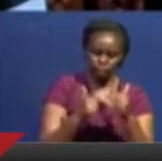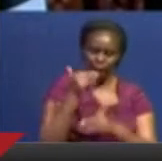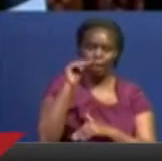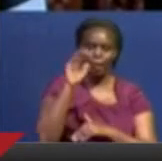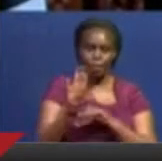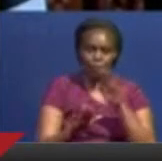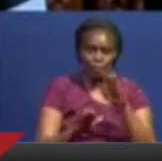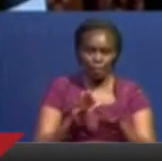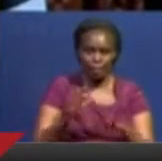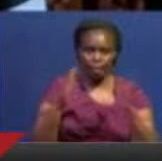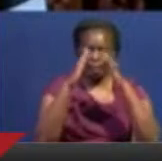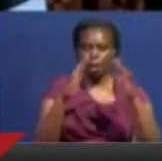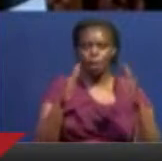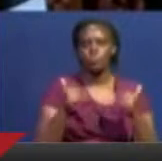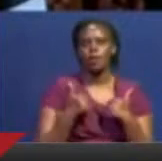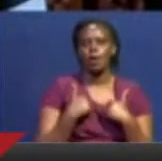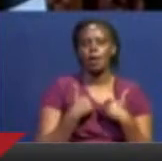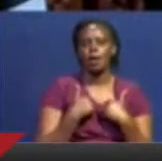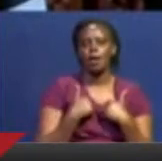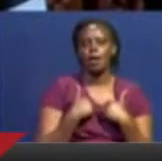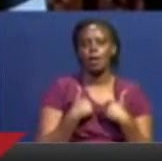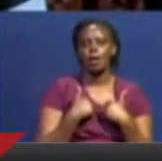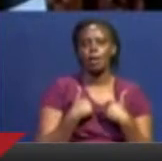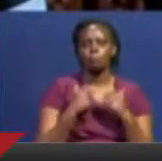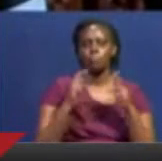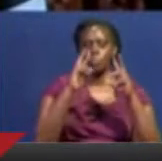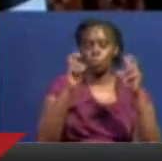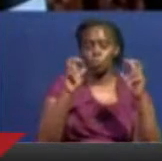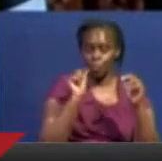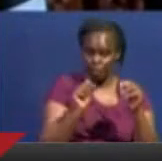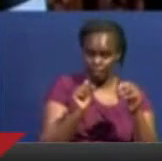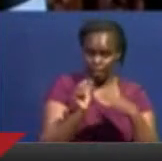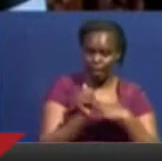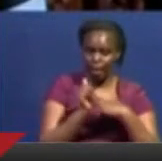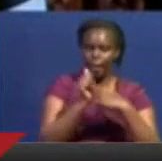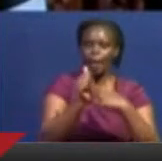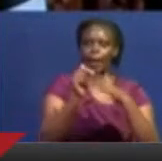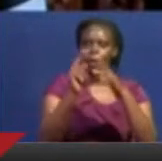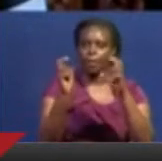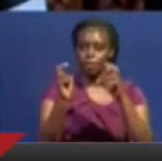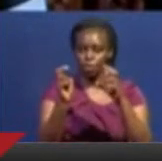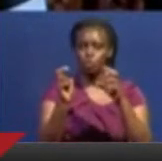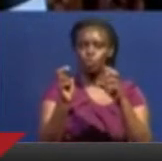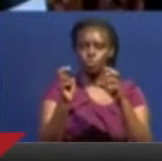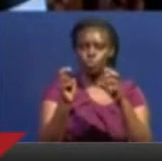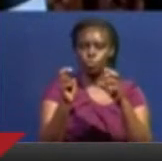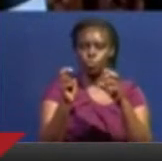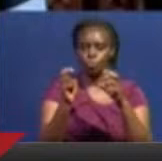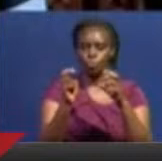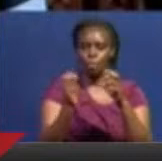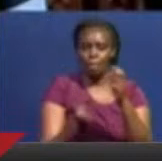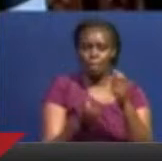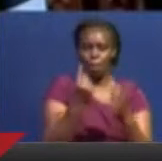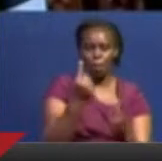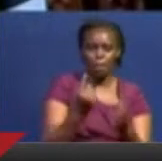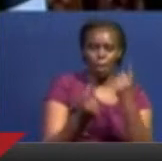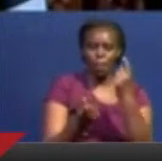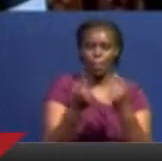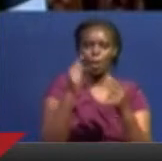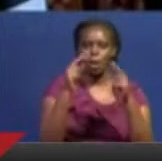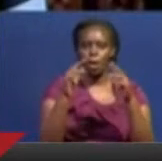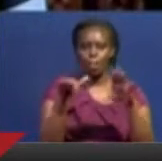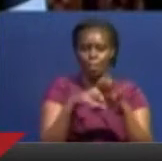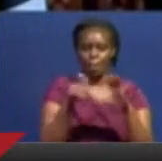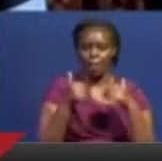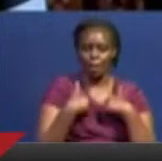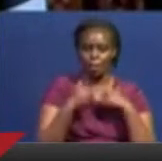to be taken by the House on this matter and guiding the House on the issues raised by the members. Honorable